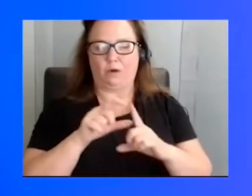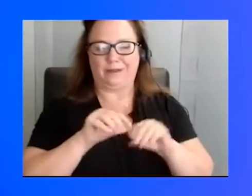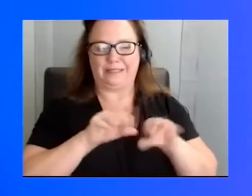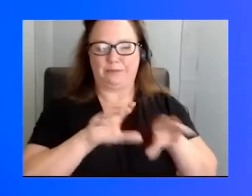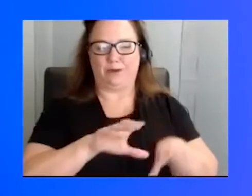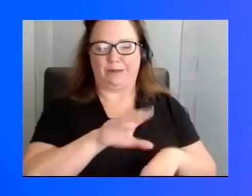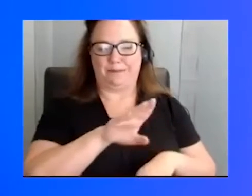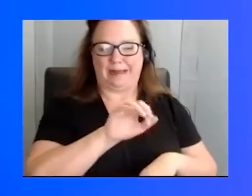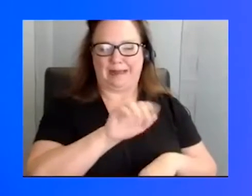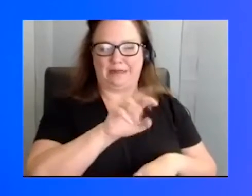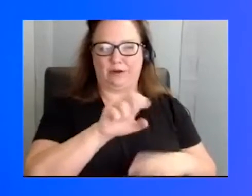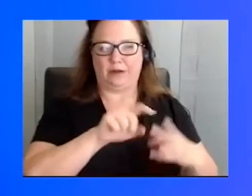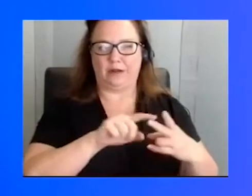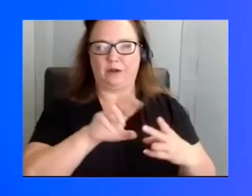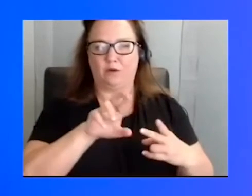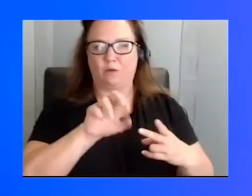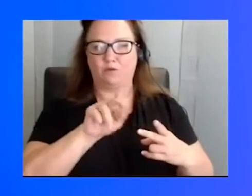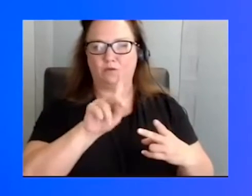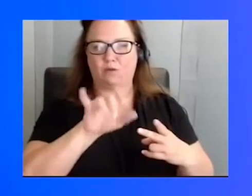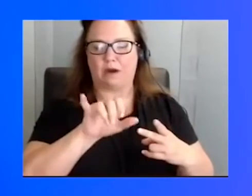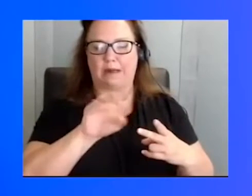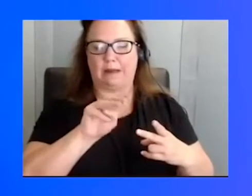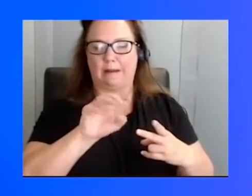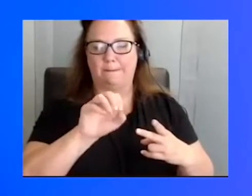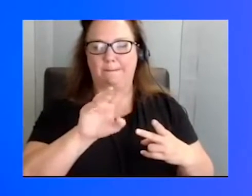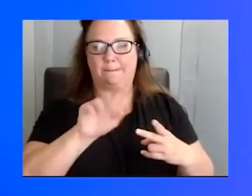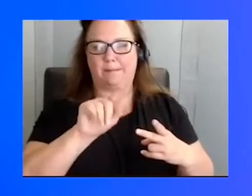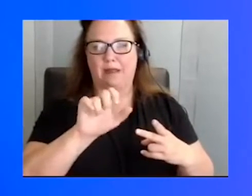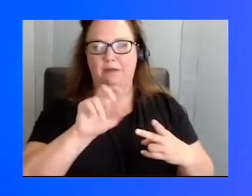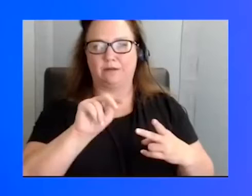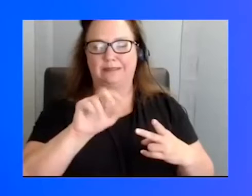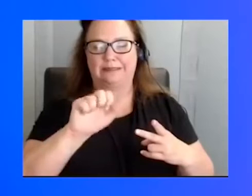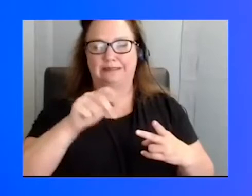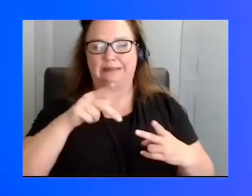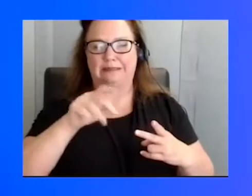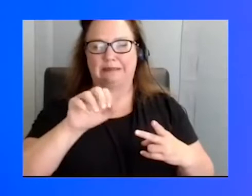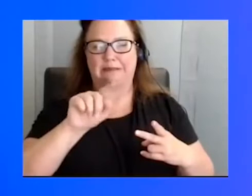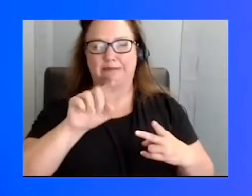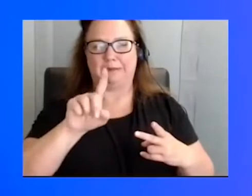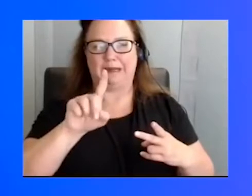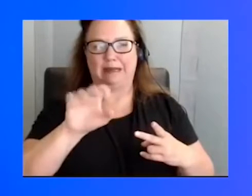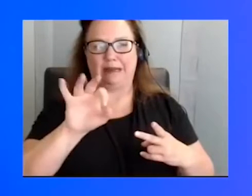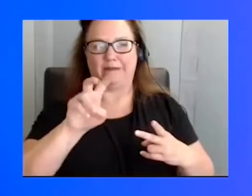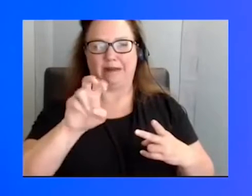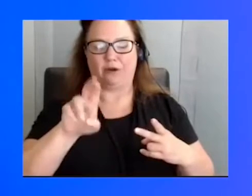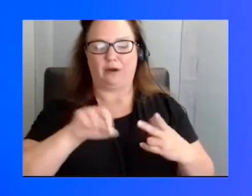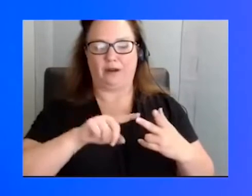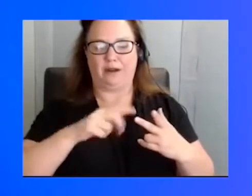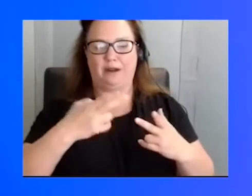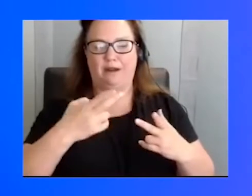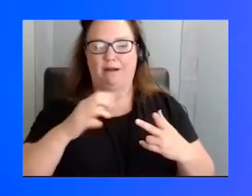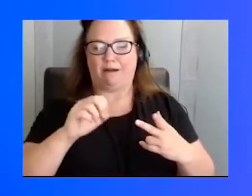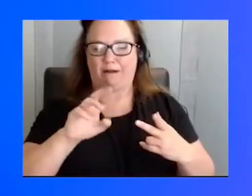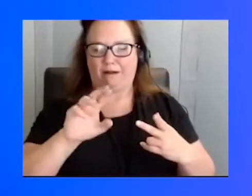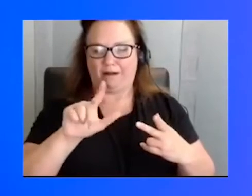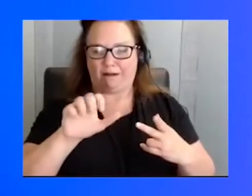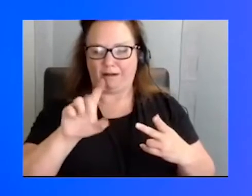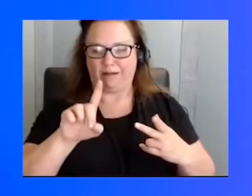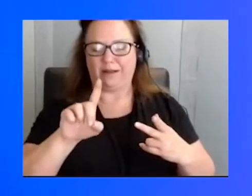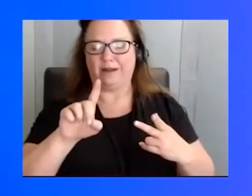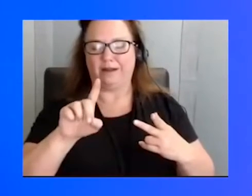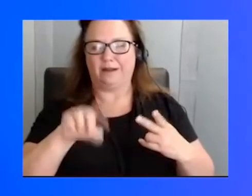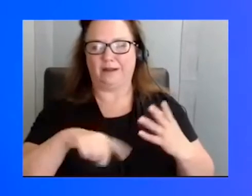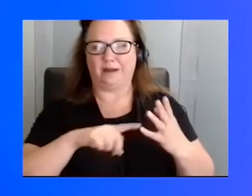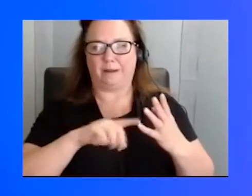spotted fever, which is also spread by ticks. We have other viruses, such as Heartland virus and Bourbon virus, again, spread by ticks,